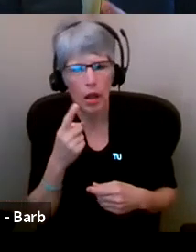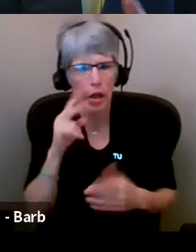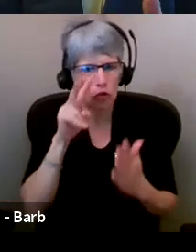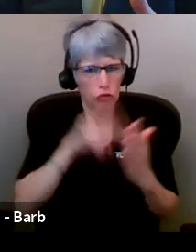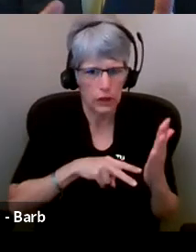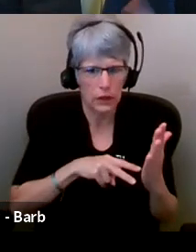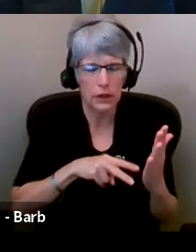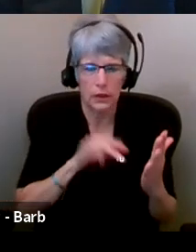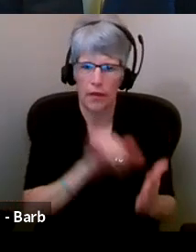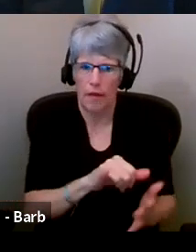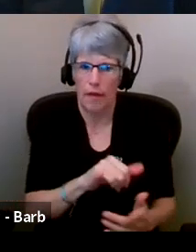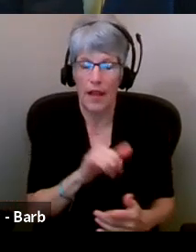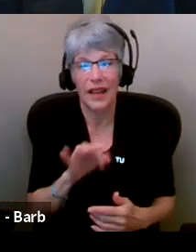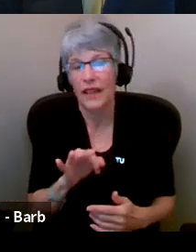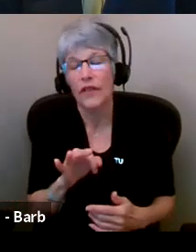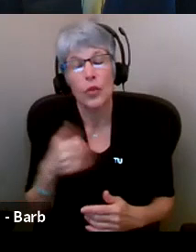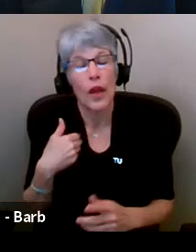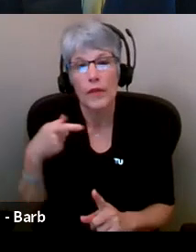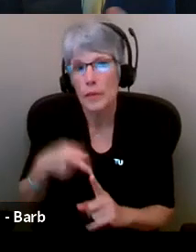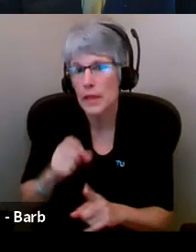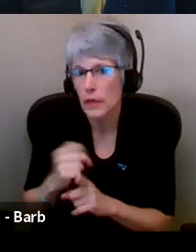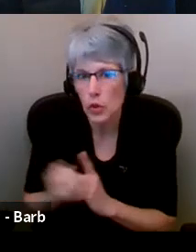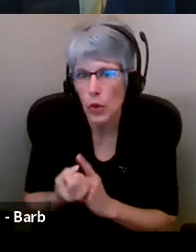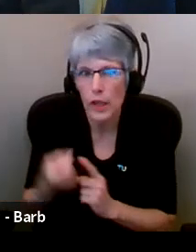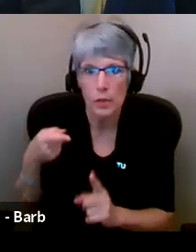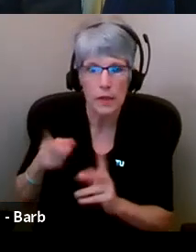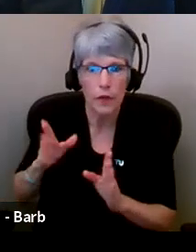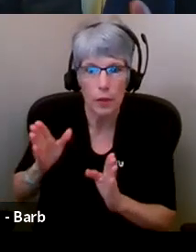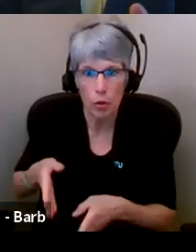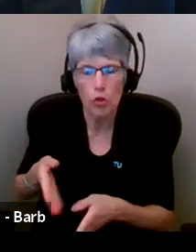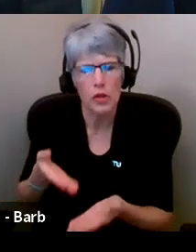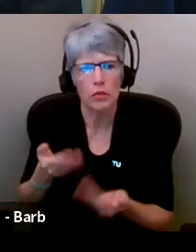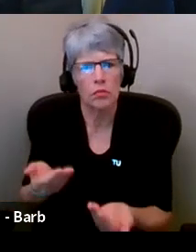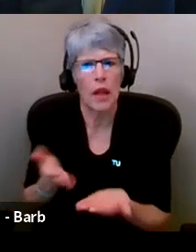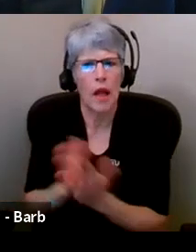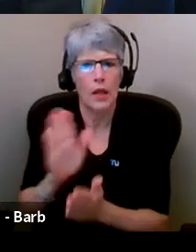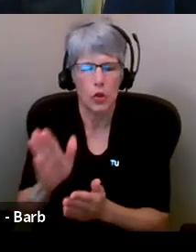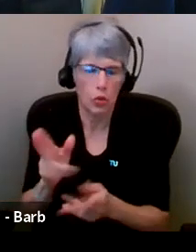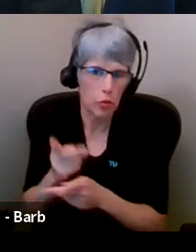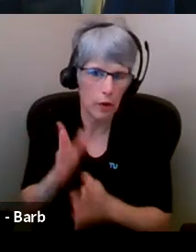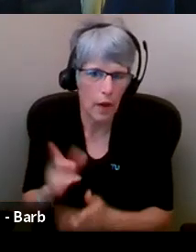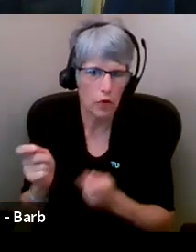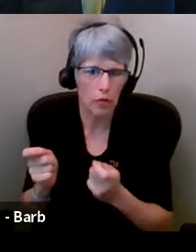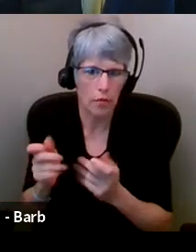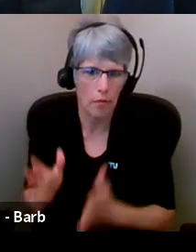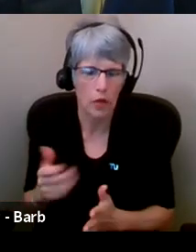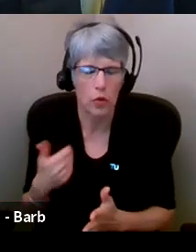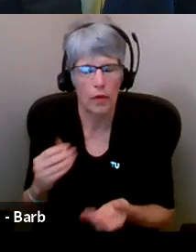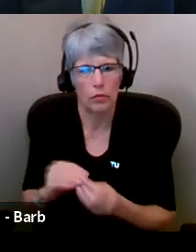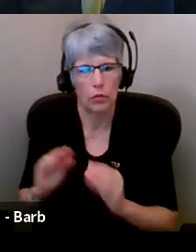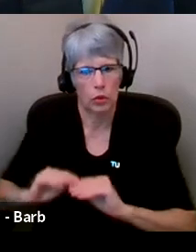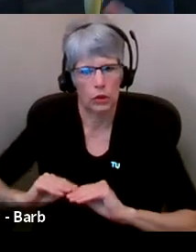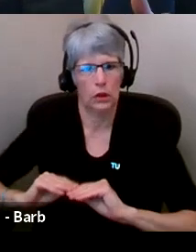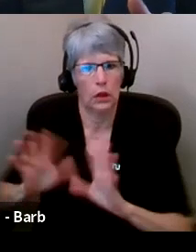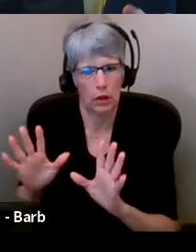a particular individual, particular situation, to ask your supervisor or ask your manager so we can get clarity around any question that there